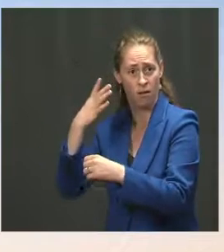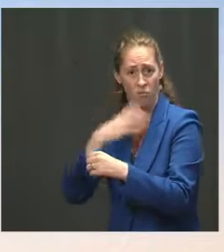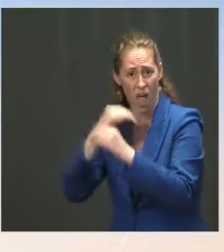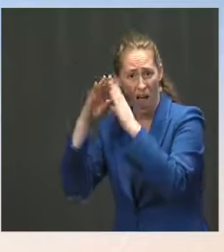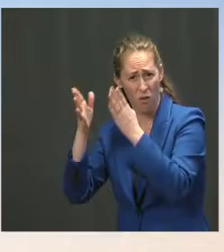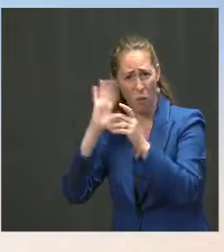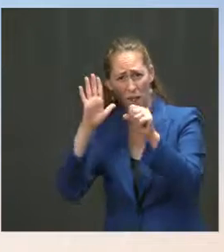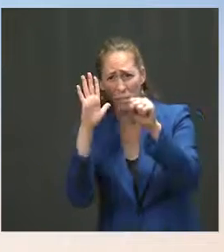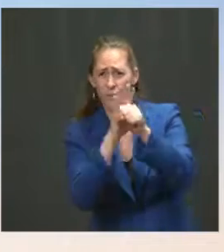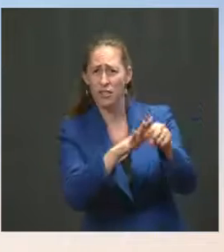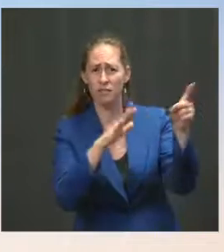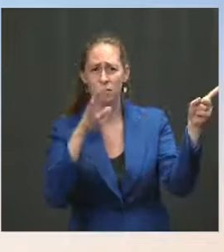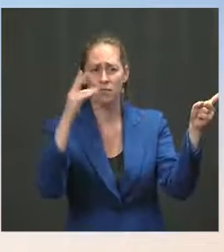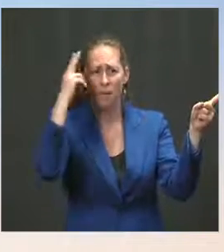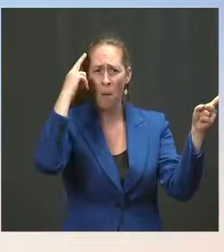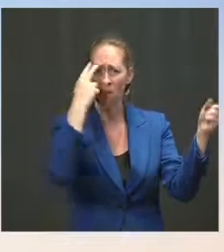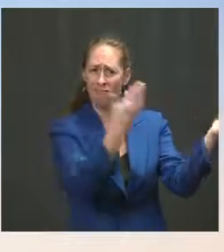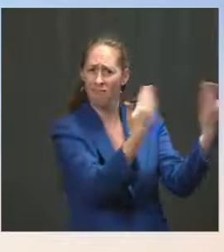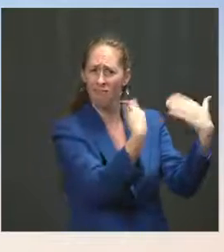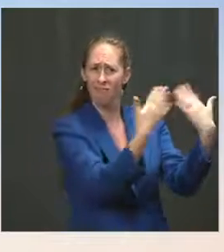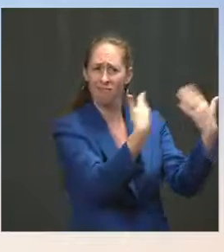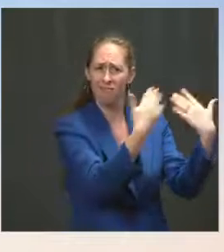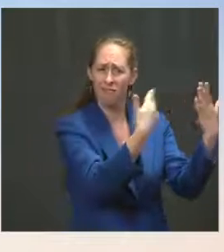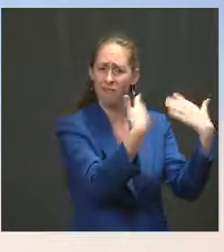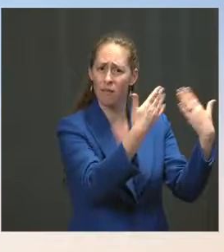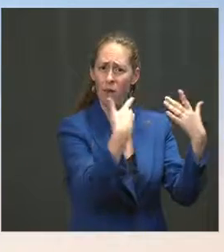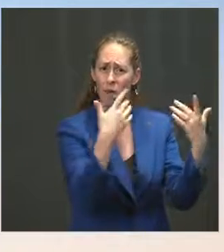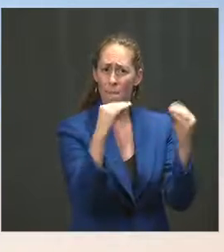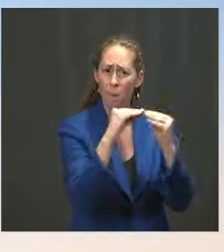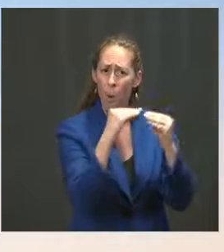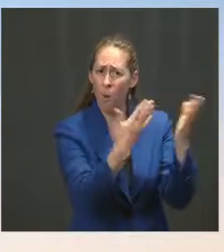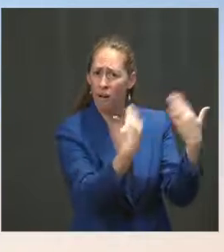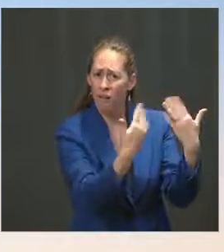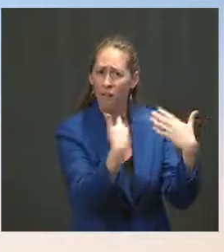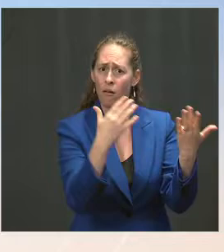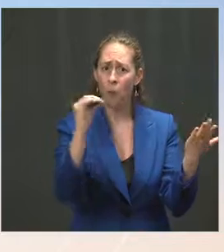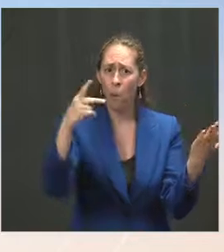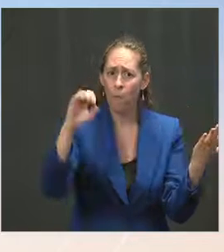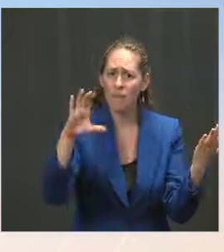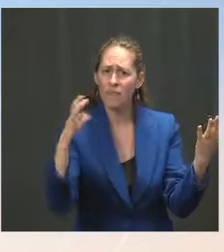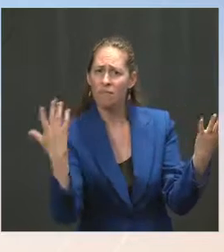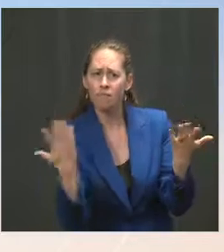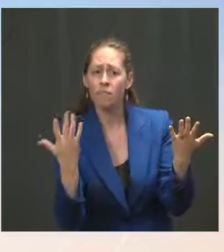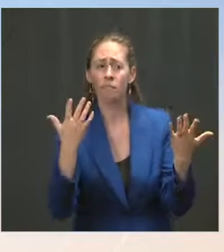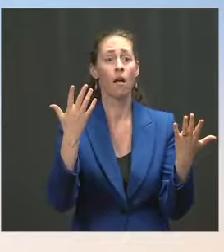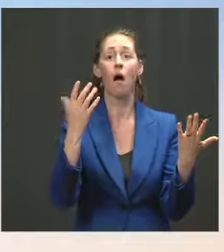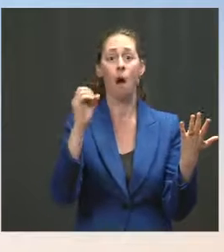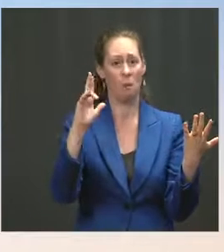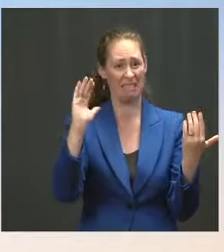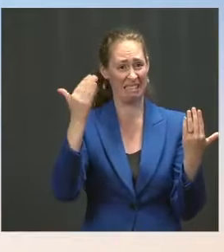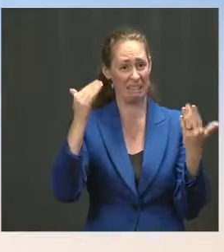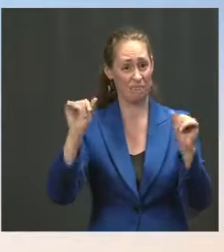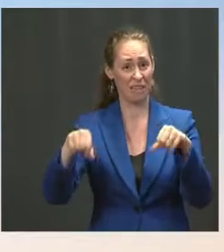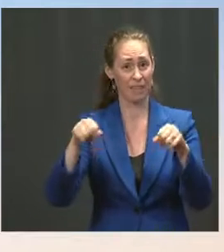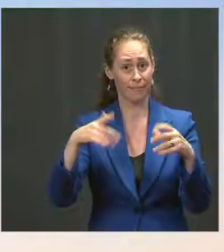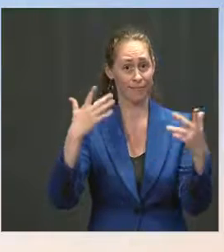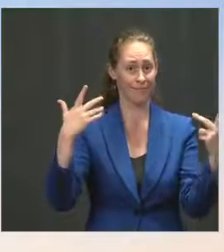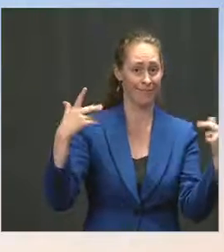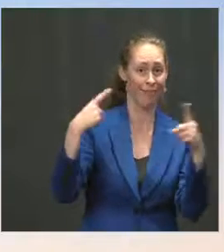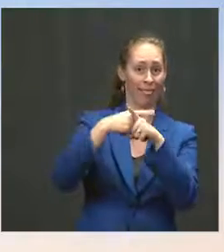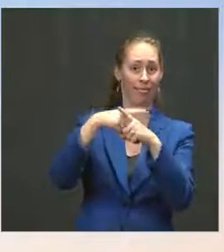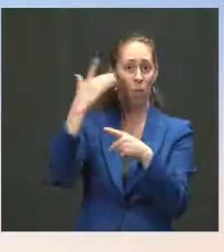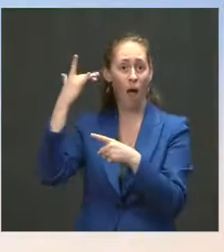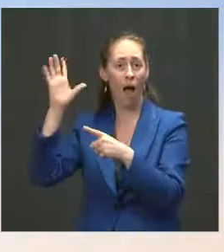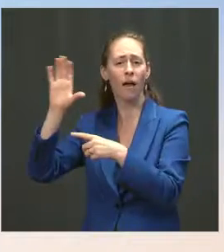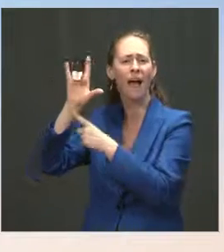of oil, which is a fossil fuel, with your climate change agenda, which is basically to get away from fossil fuels?